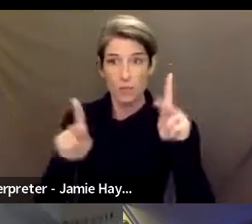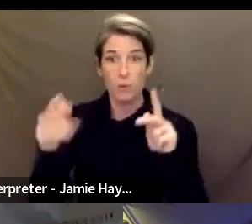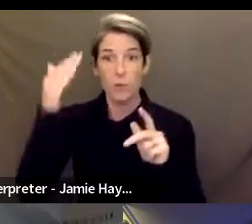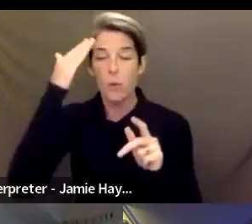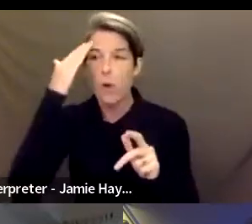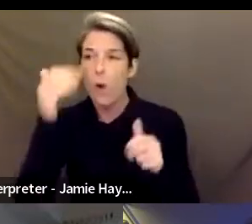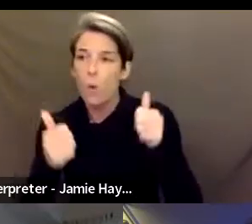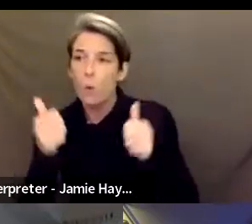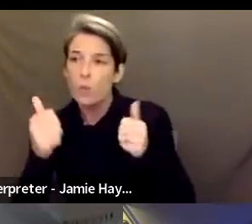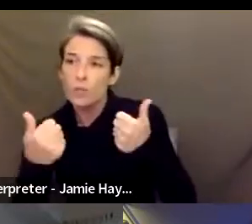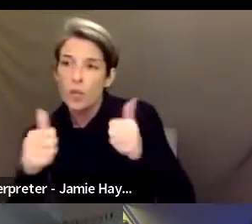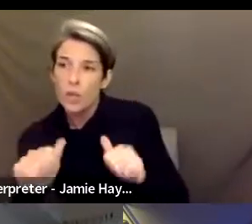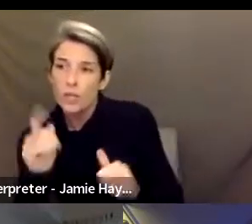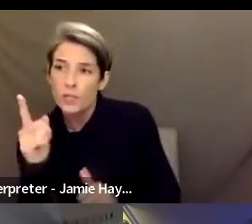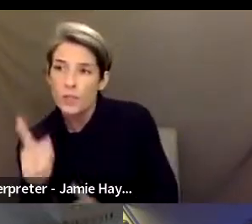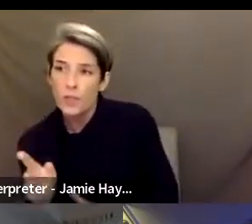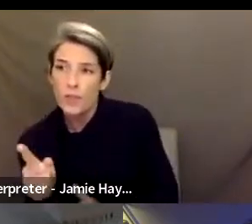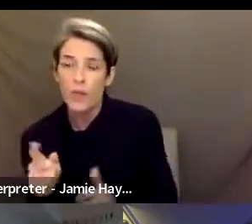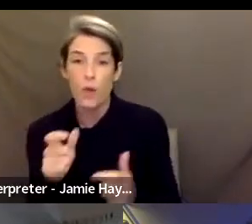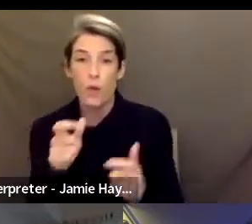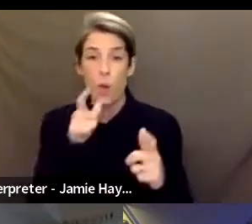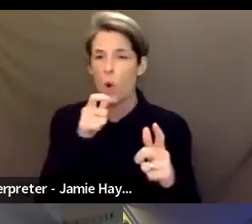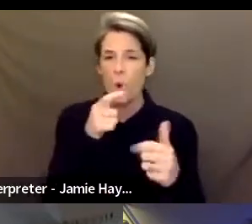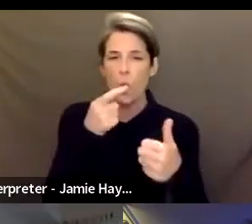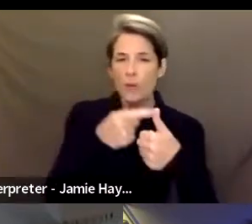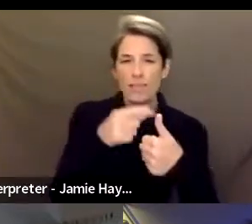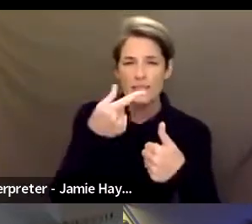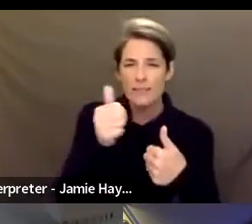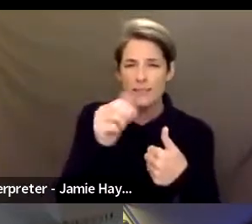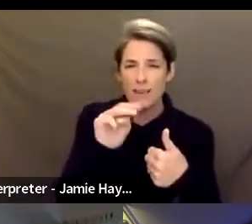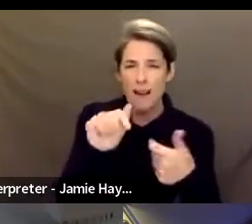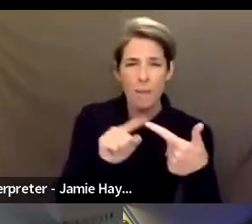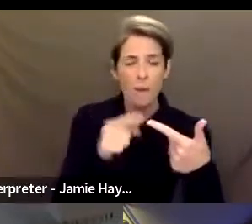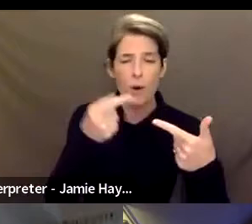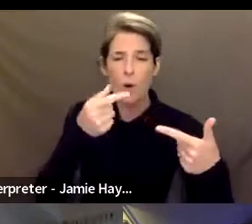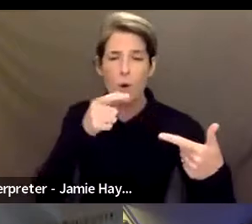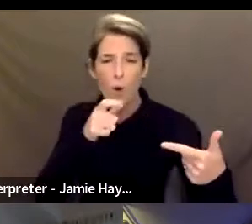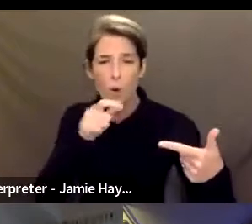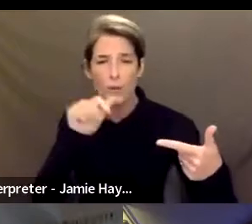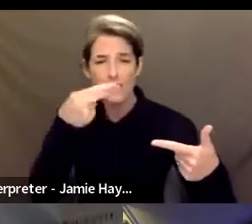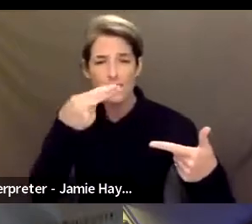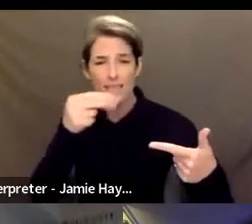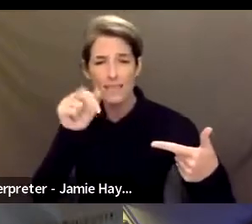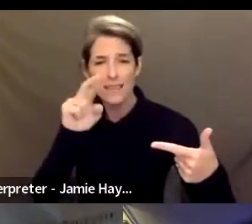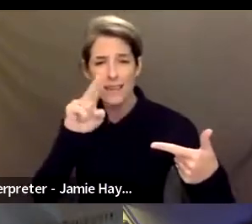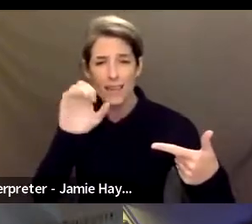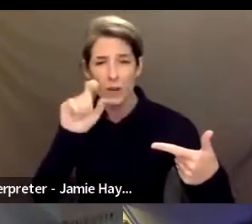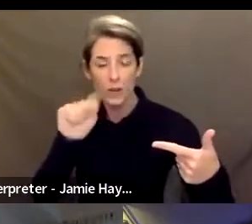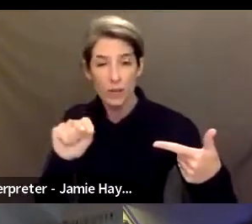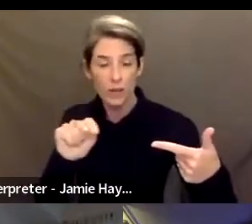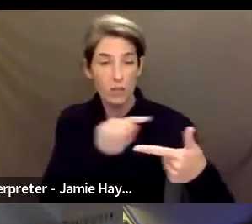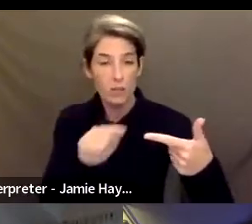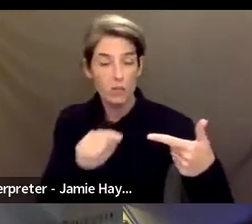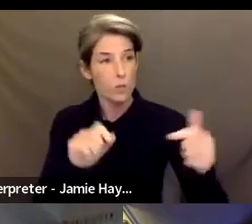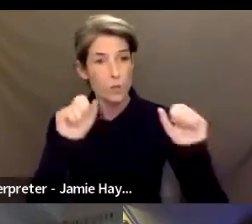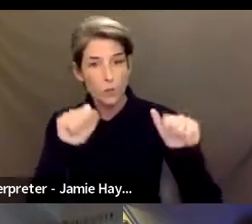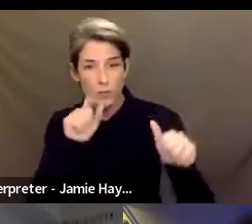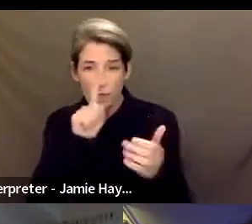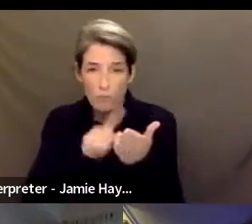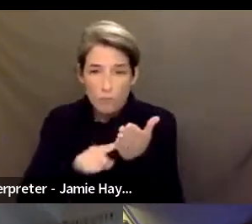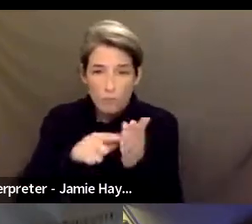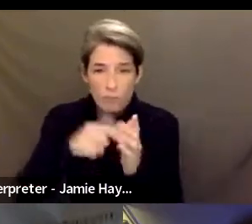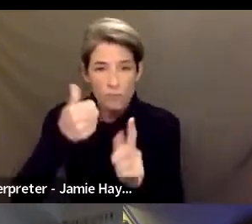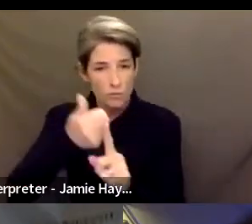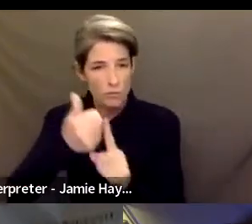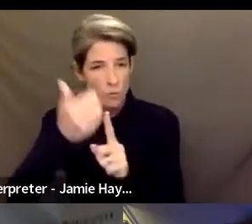You get to know who I am, who's Harriet. You get to interact with whatever sort